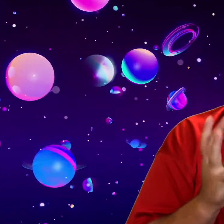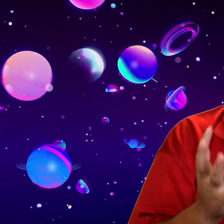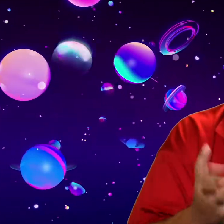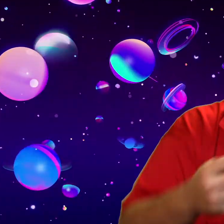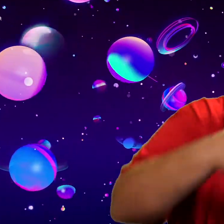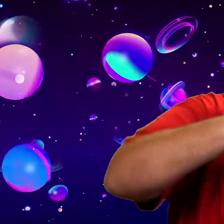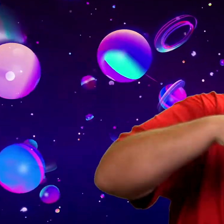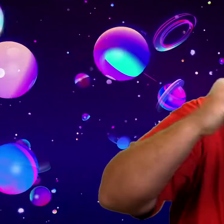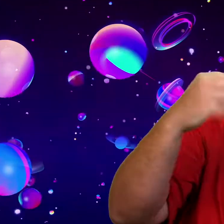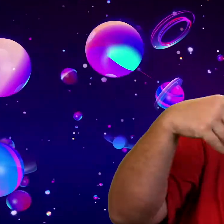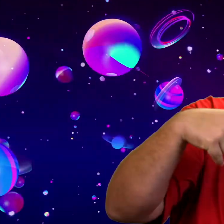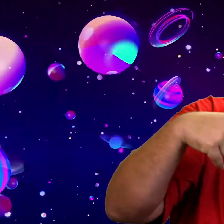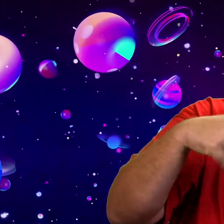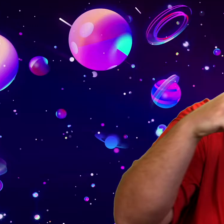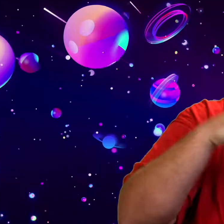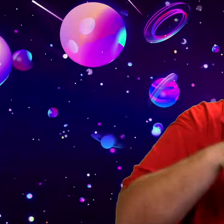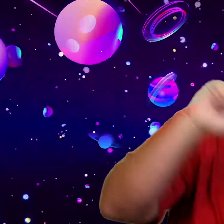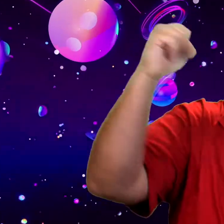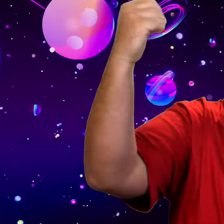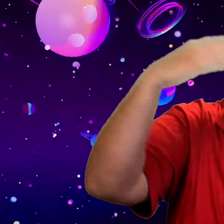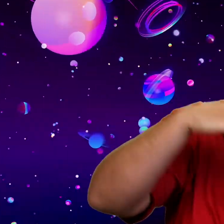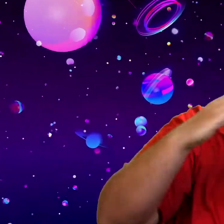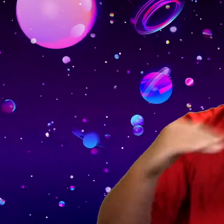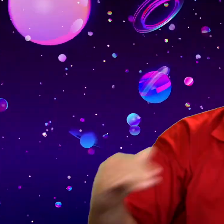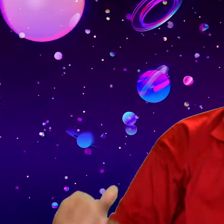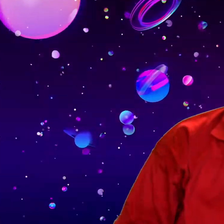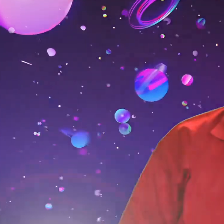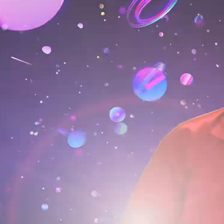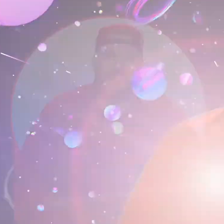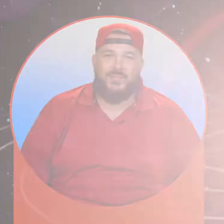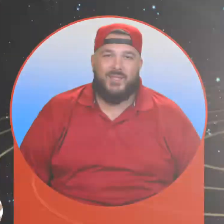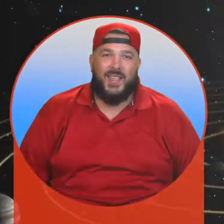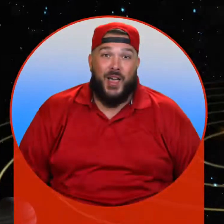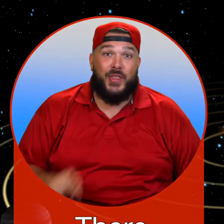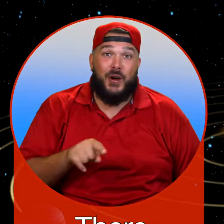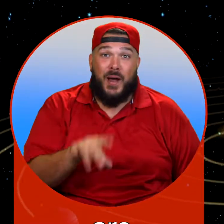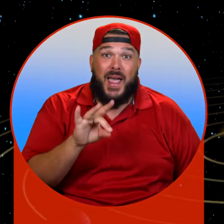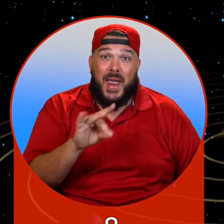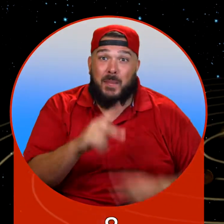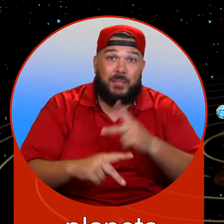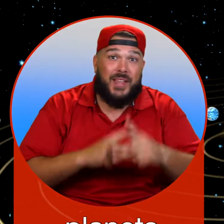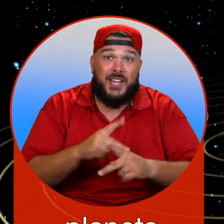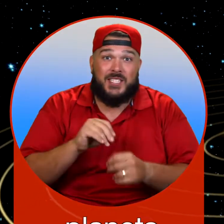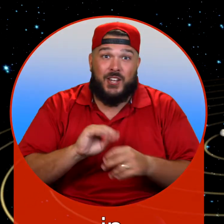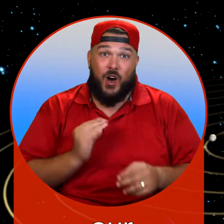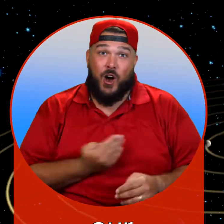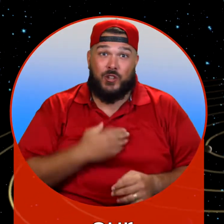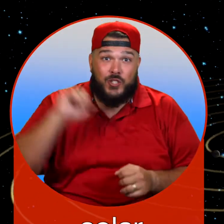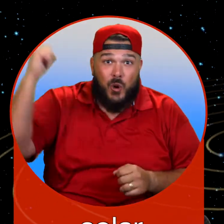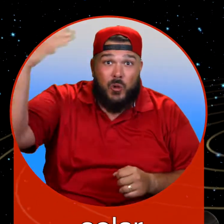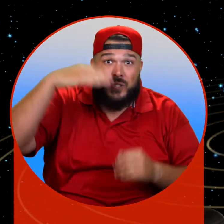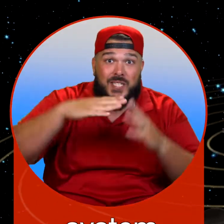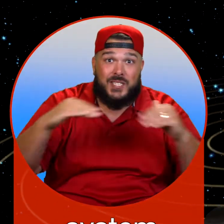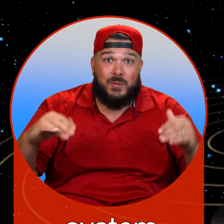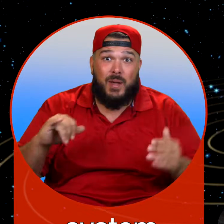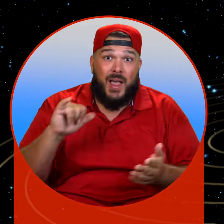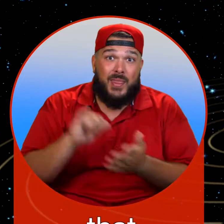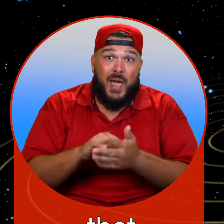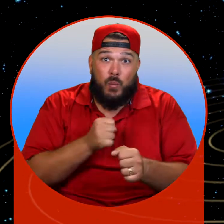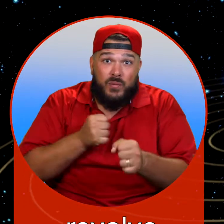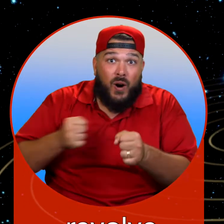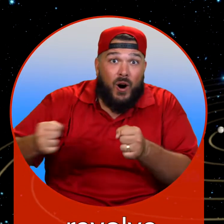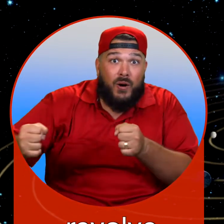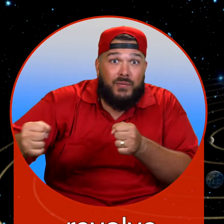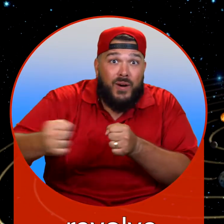that revolves around the Sun and the solar system there are eight planets in our solar system